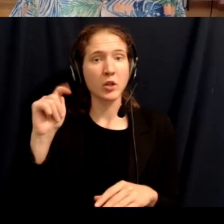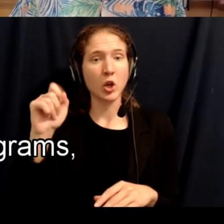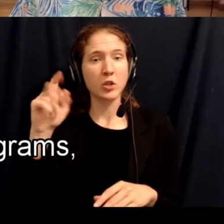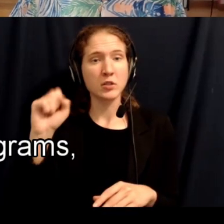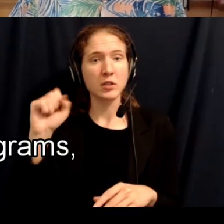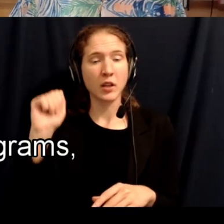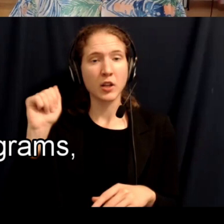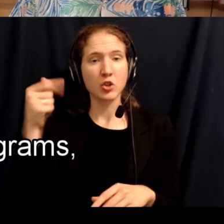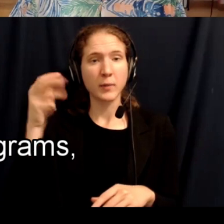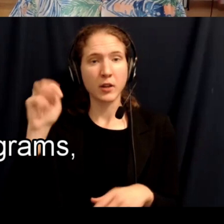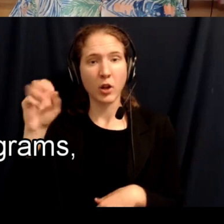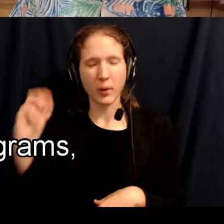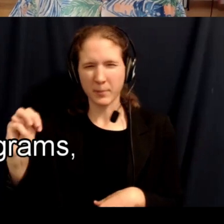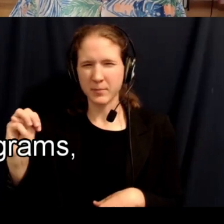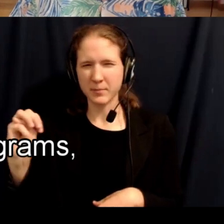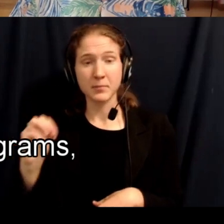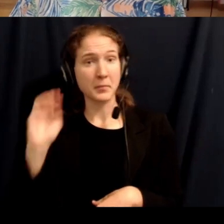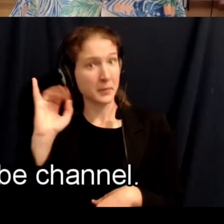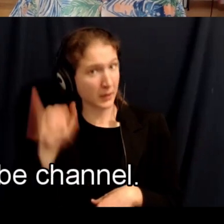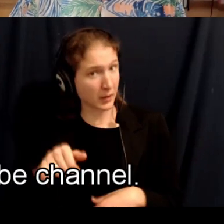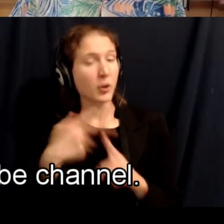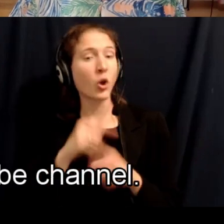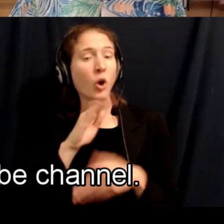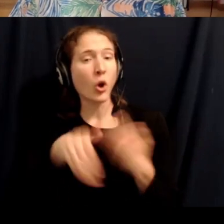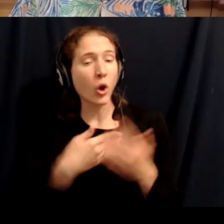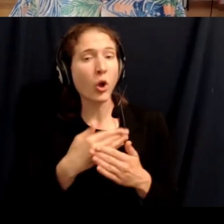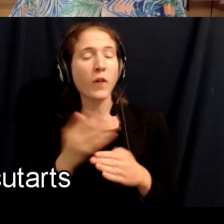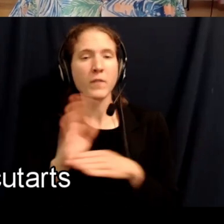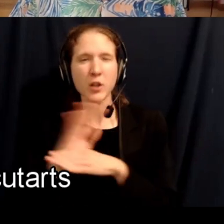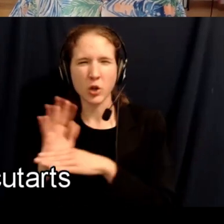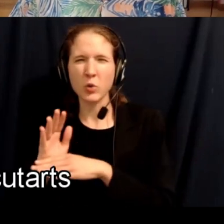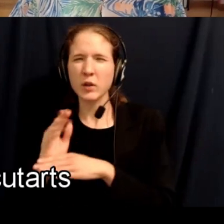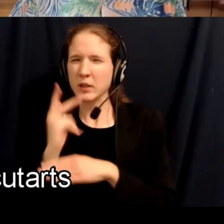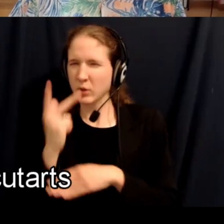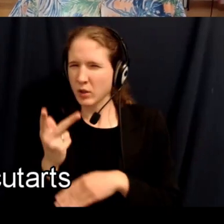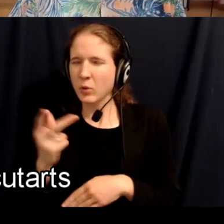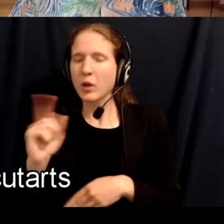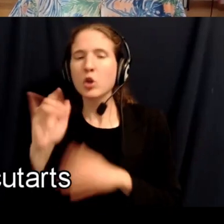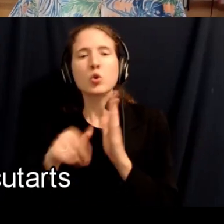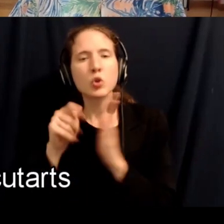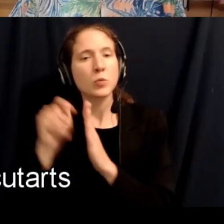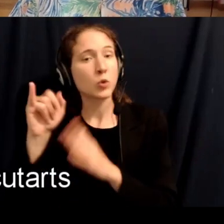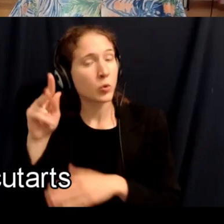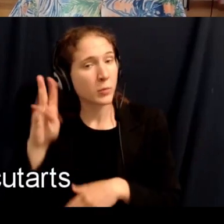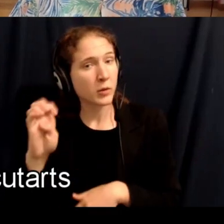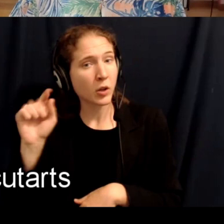dracutarts@gmail.com. This and all our programs are archived on the Dracut Arts YouTube channel. That's YouTube